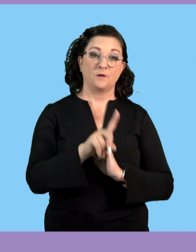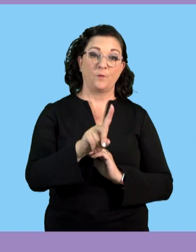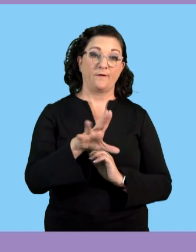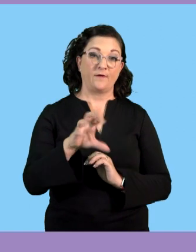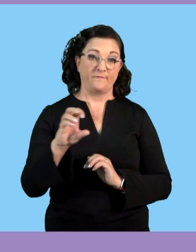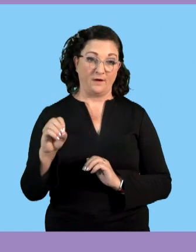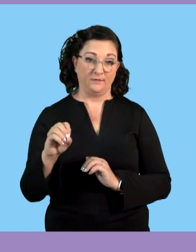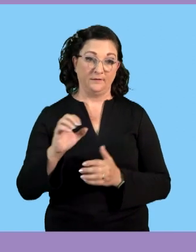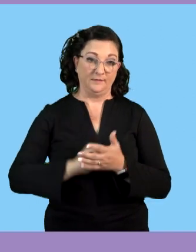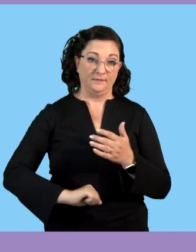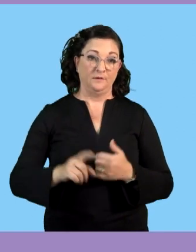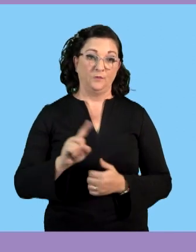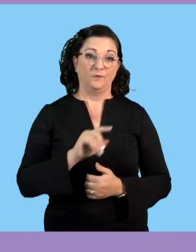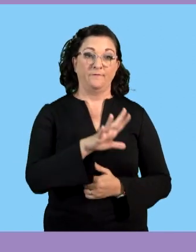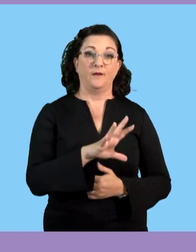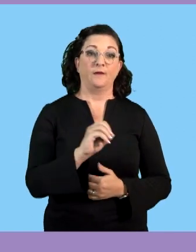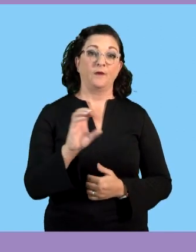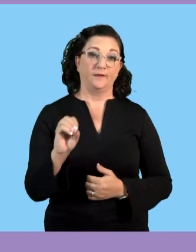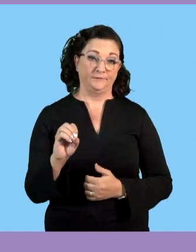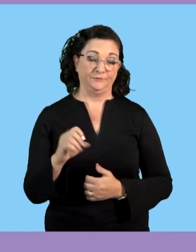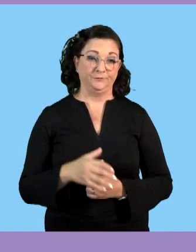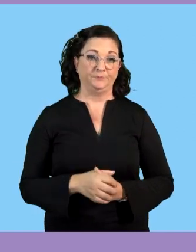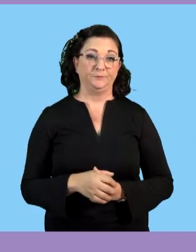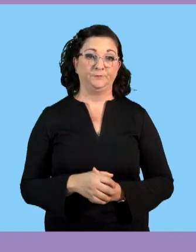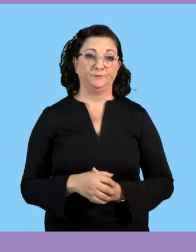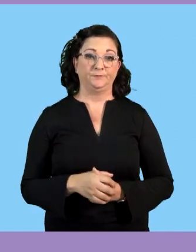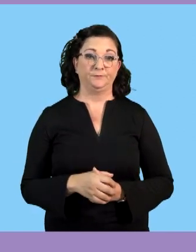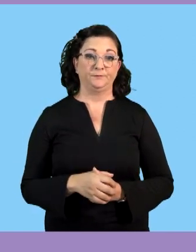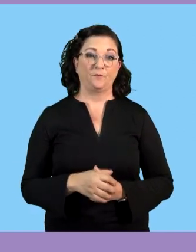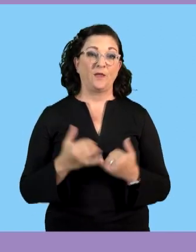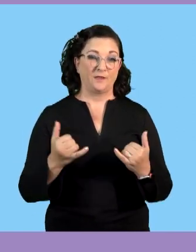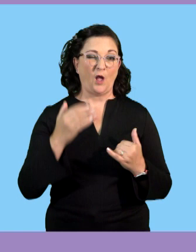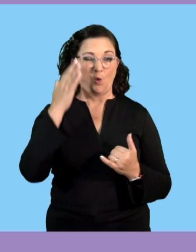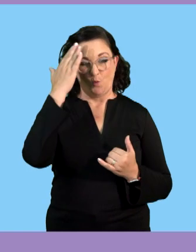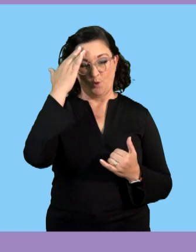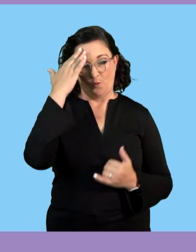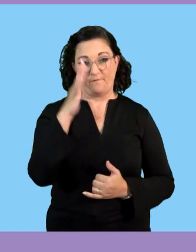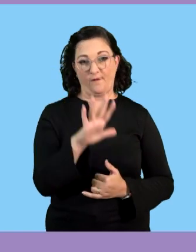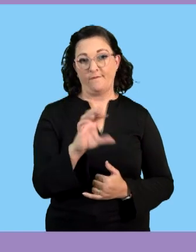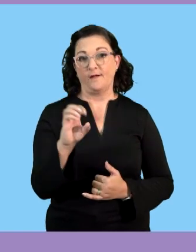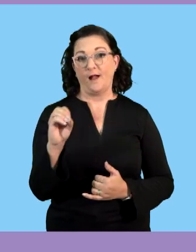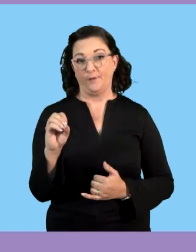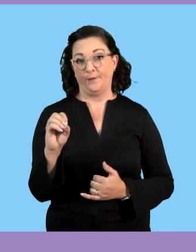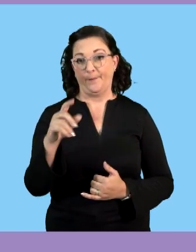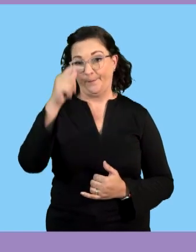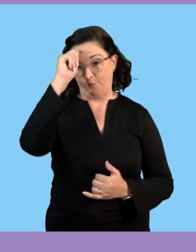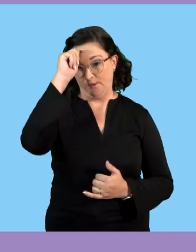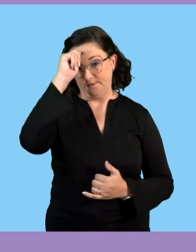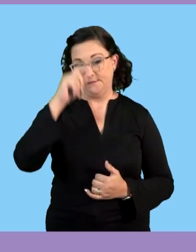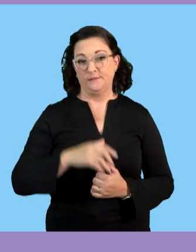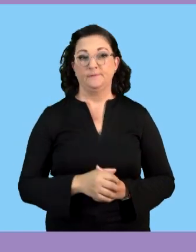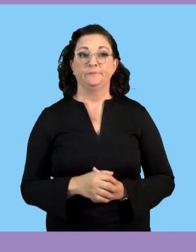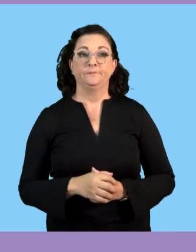subtract 1,500, it will give us 500. And we now know that we have